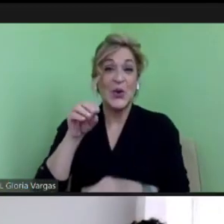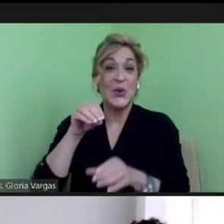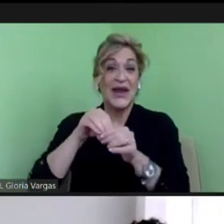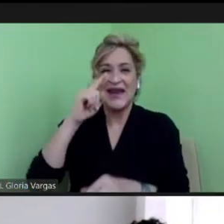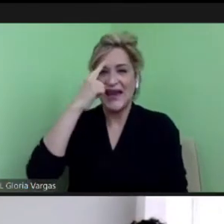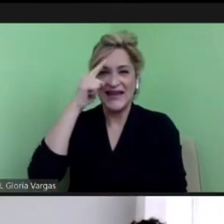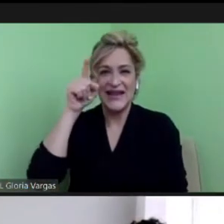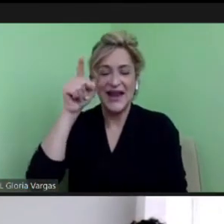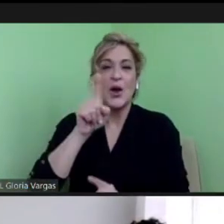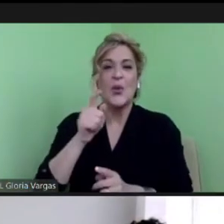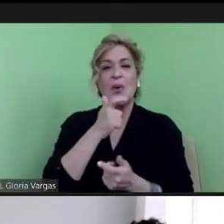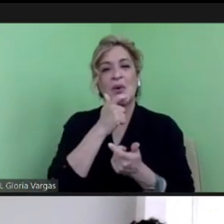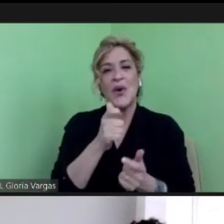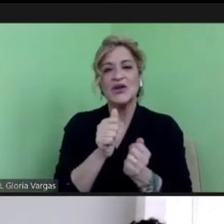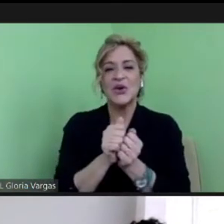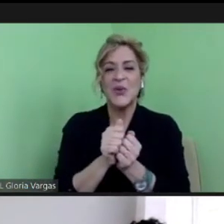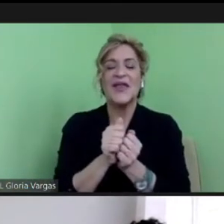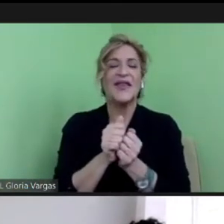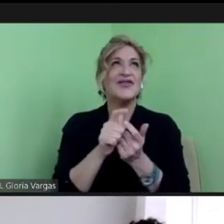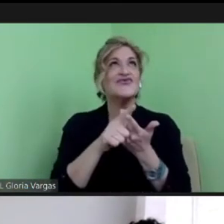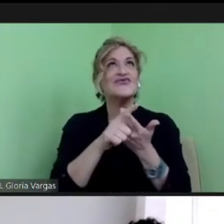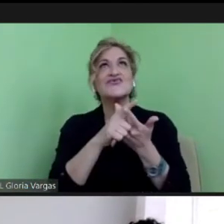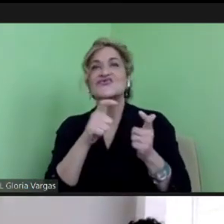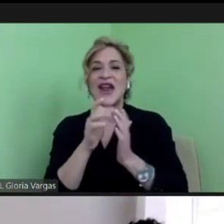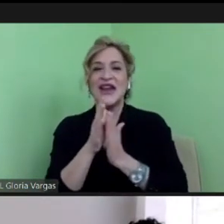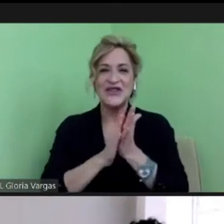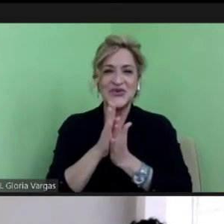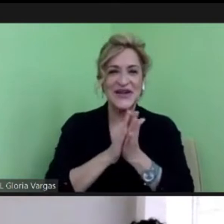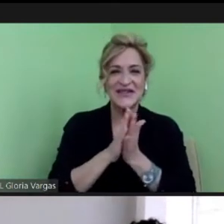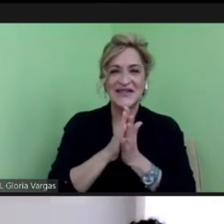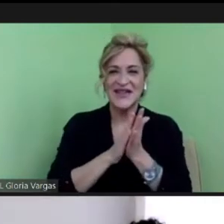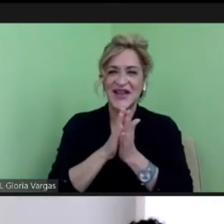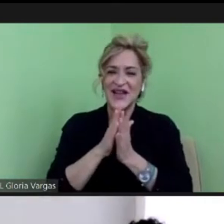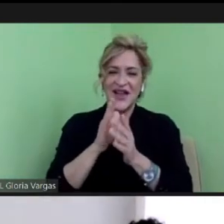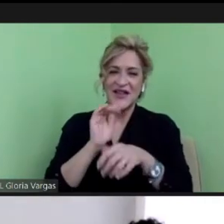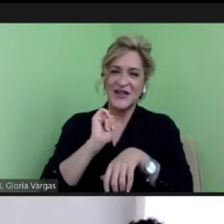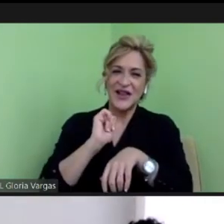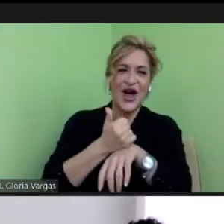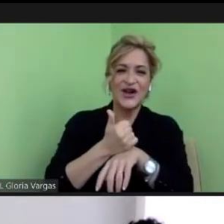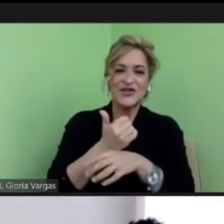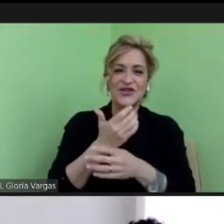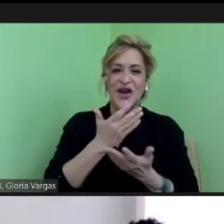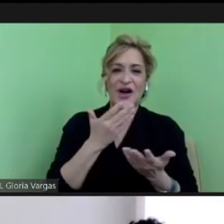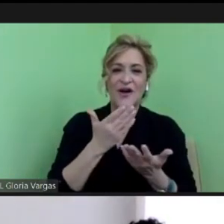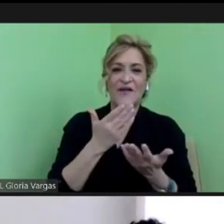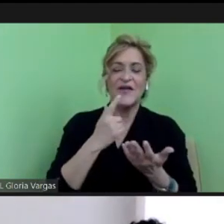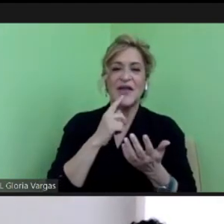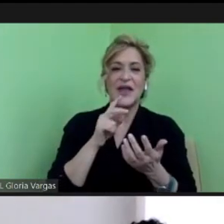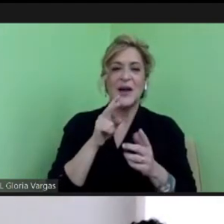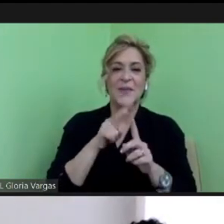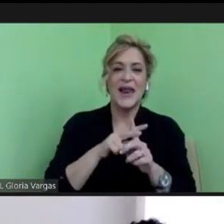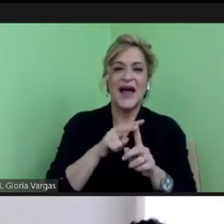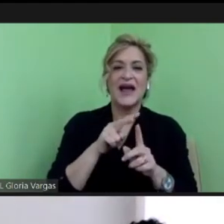We're watching with great interest the launch of the Applied Customized